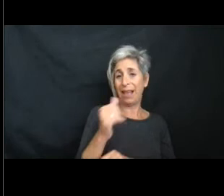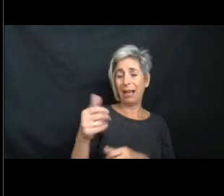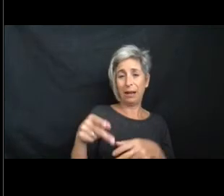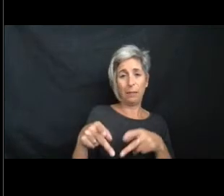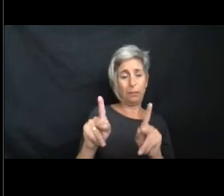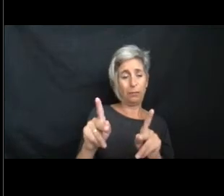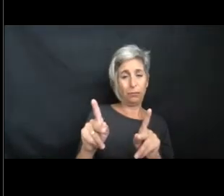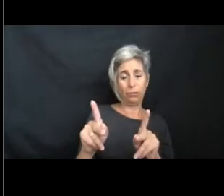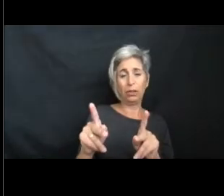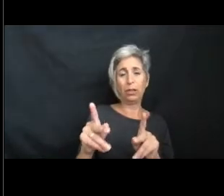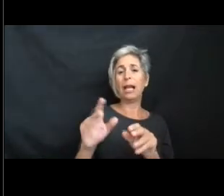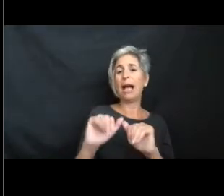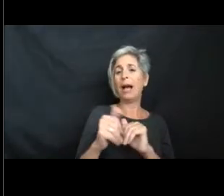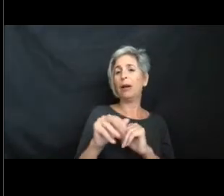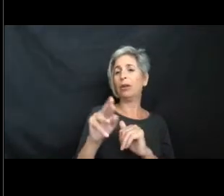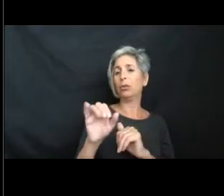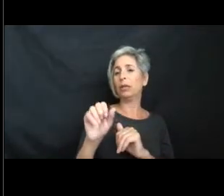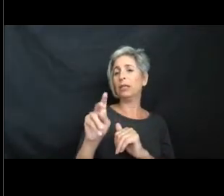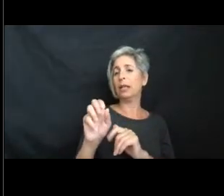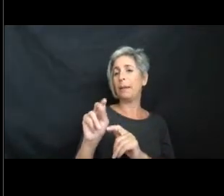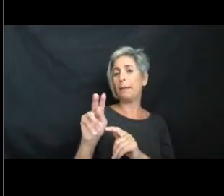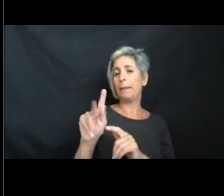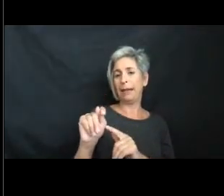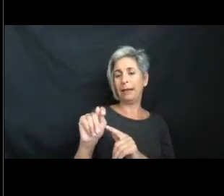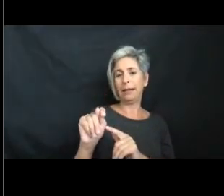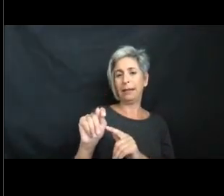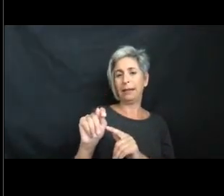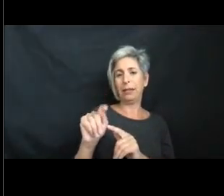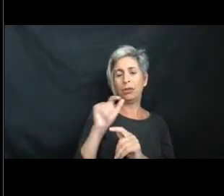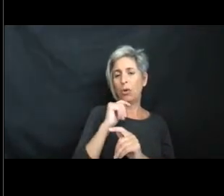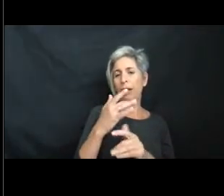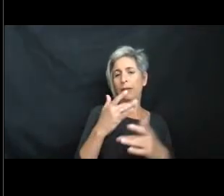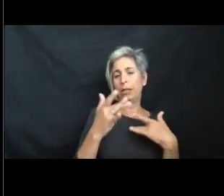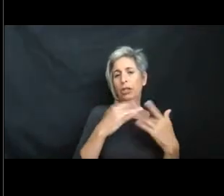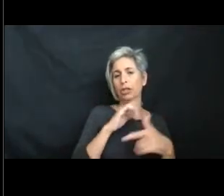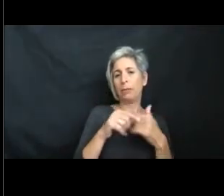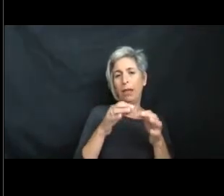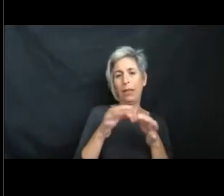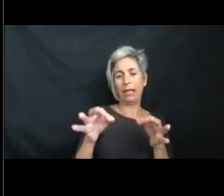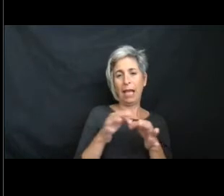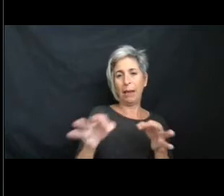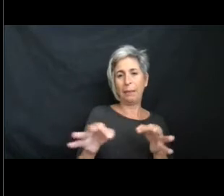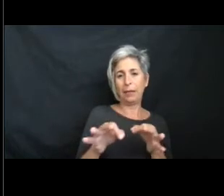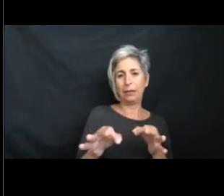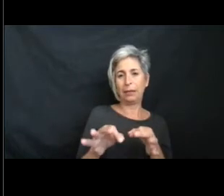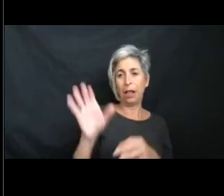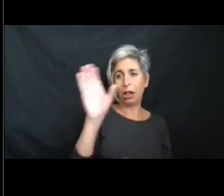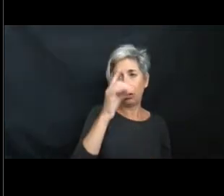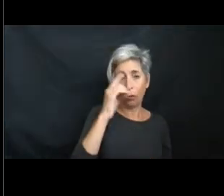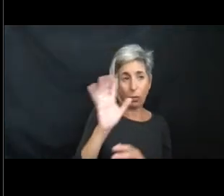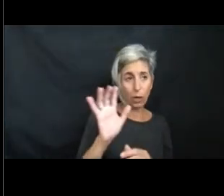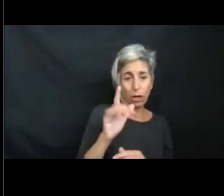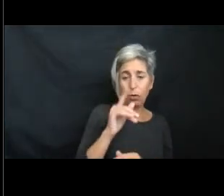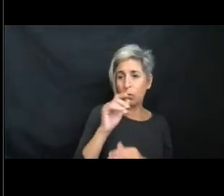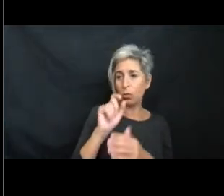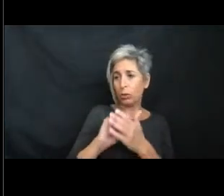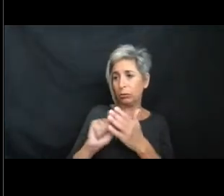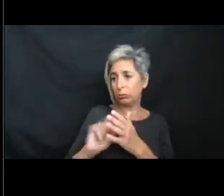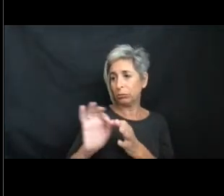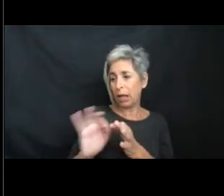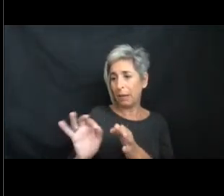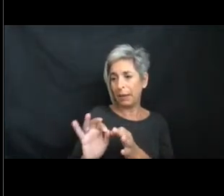do your resubmission. But essentially, you don't have to worry about those comments. Where do I go look for it? Who's marking it up? And